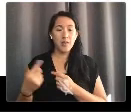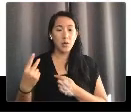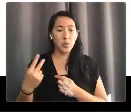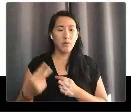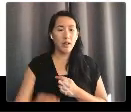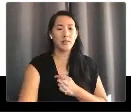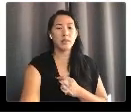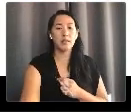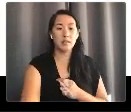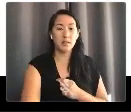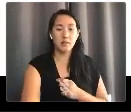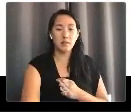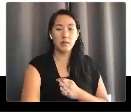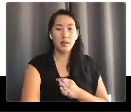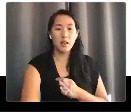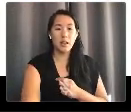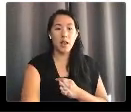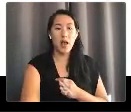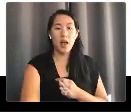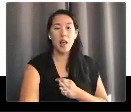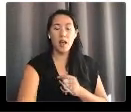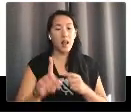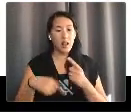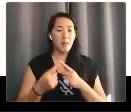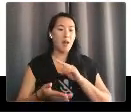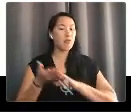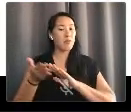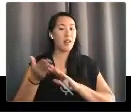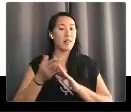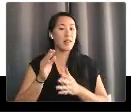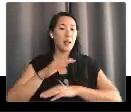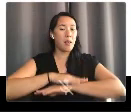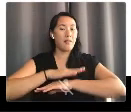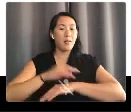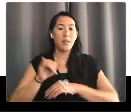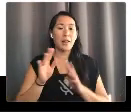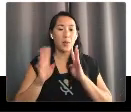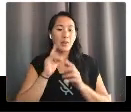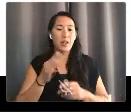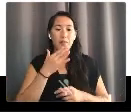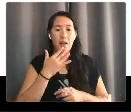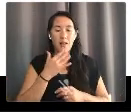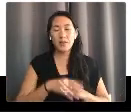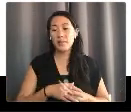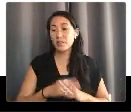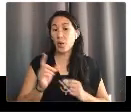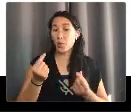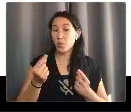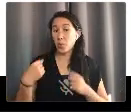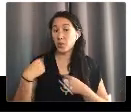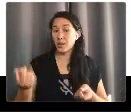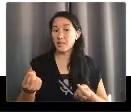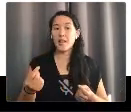terms of the power dynamics of running a platform like Creatives of Color. So what we've tried to do since then has been an attempt